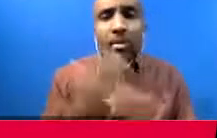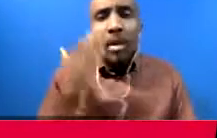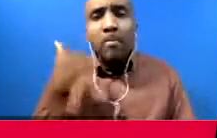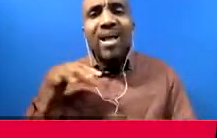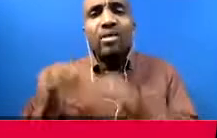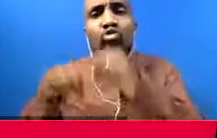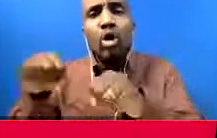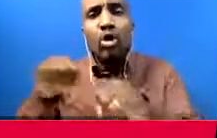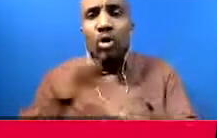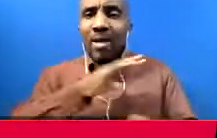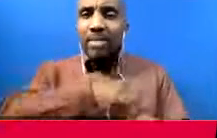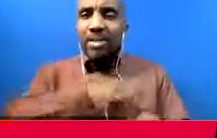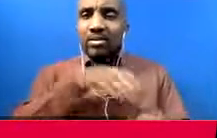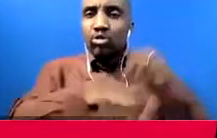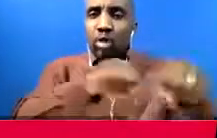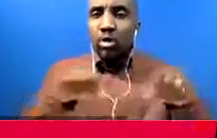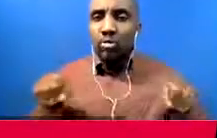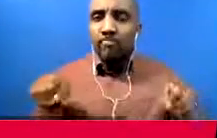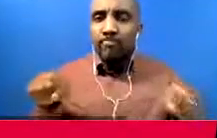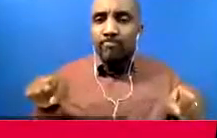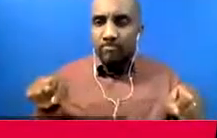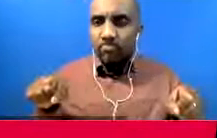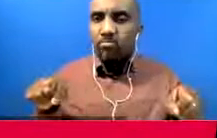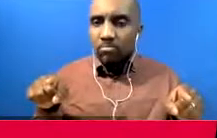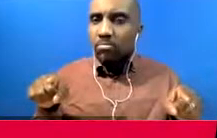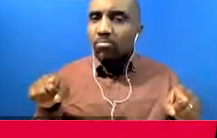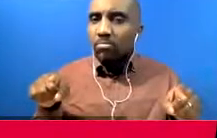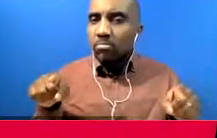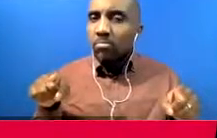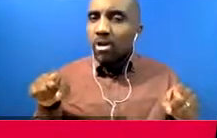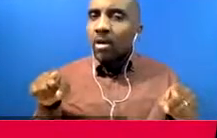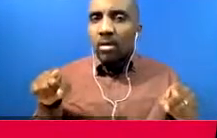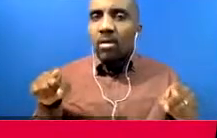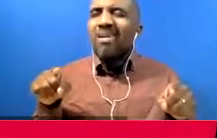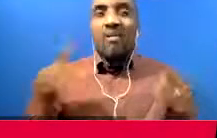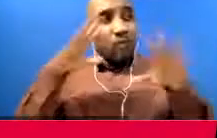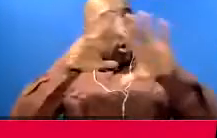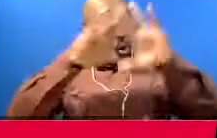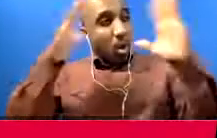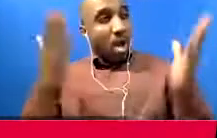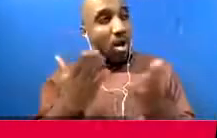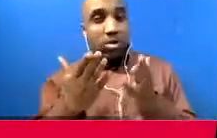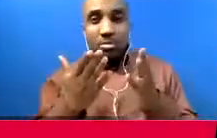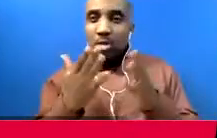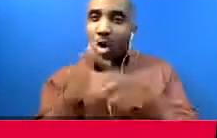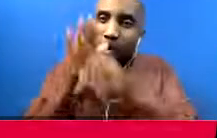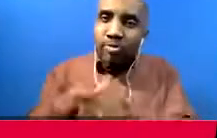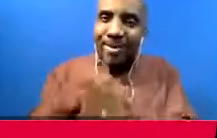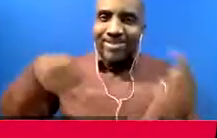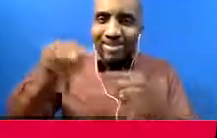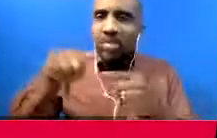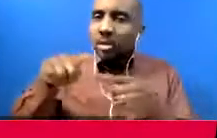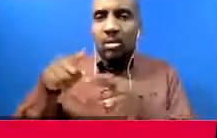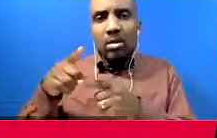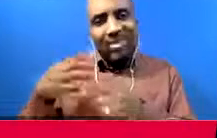struggle and the Palestinian struggle are both part of a greater struggle for freedom for all oppressed people. And even today, there's many